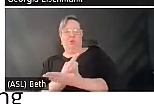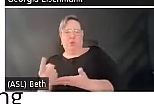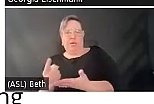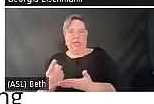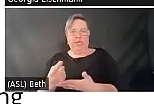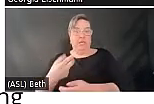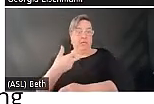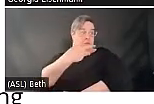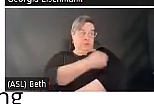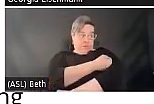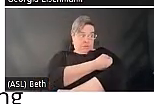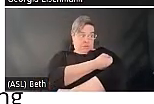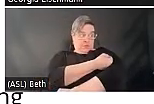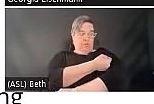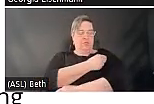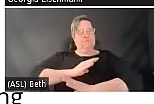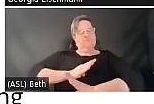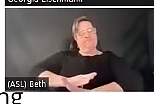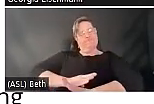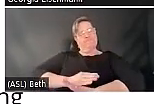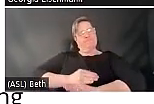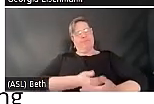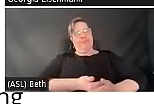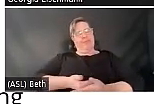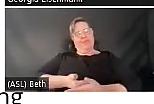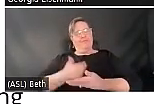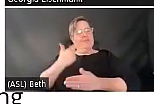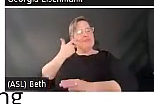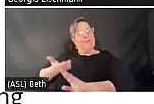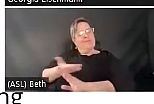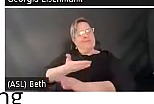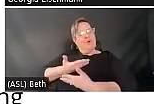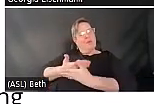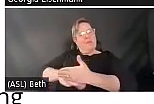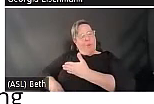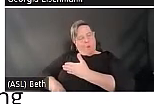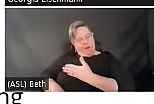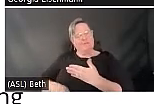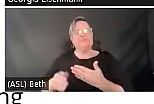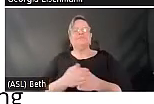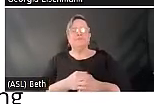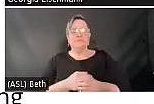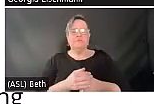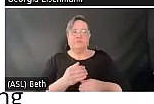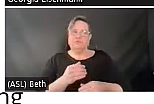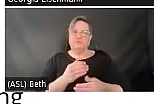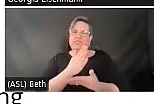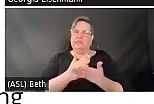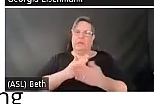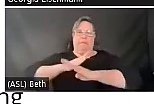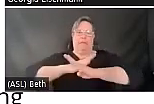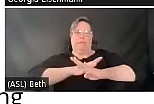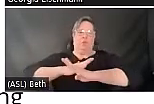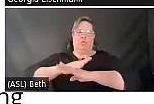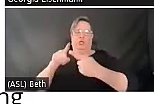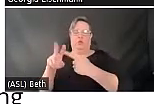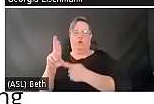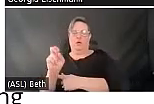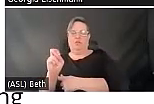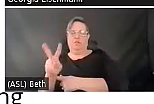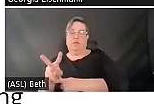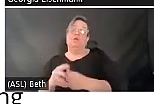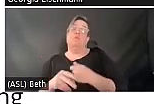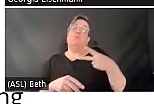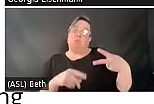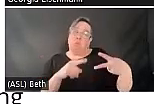infant before they're born some immunity. And so that is really important as well. And that's one way of protecting the